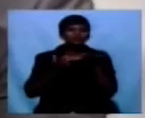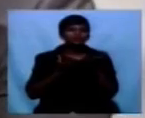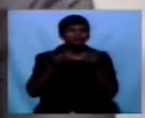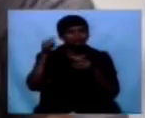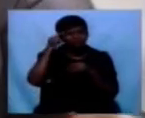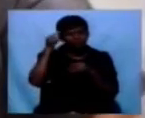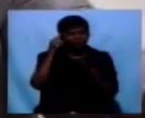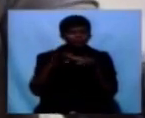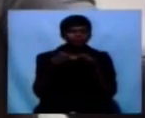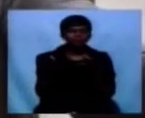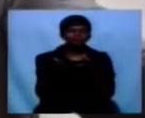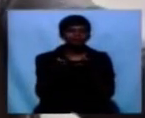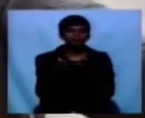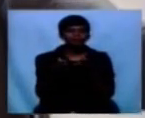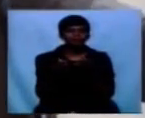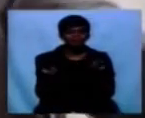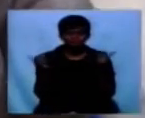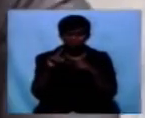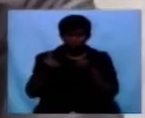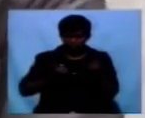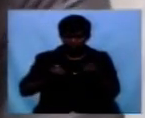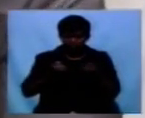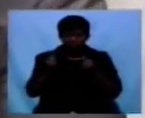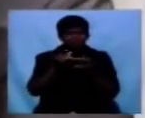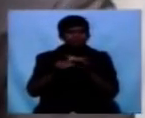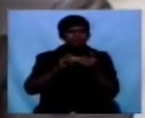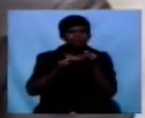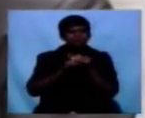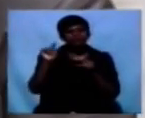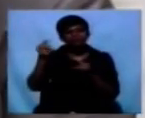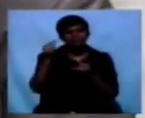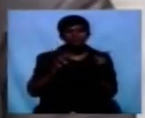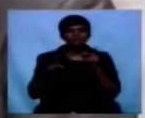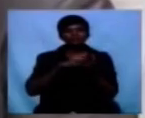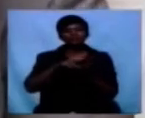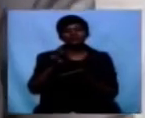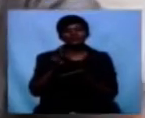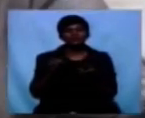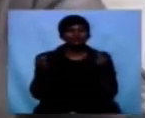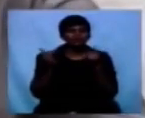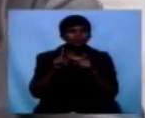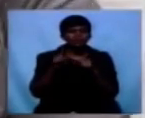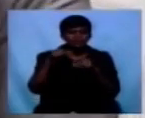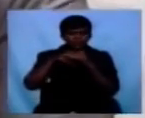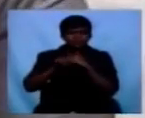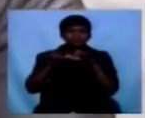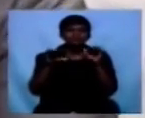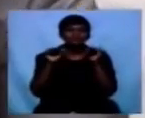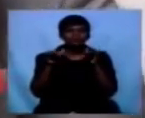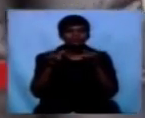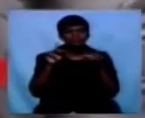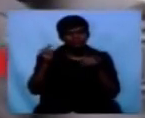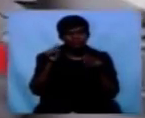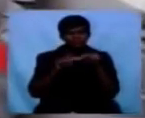providing. When they are driving into South Africa, they'll be the first one to pay. And when they are driving into Zimbabwe, they'll be the first one to